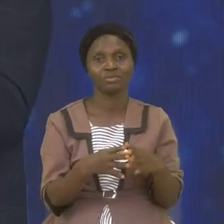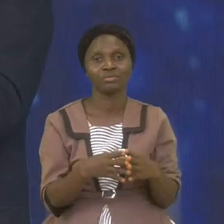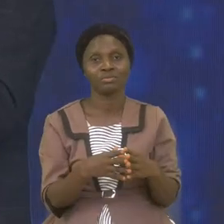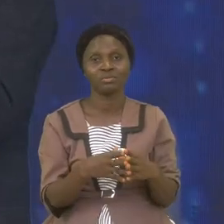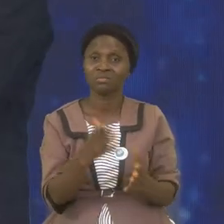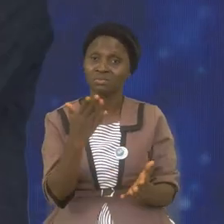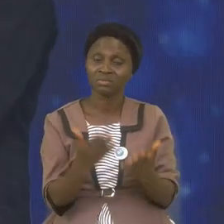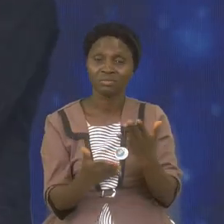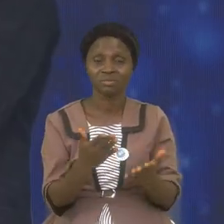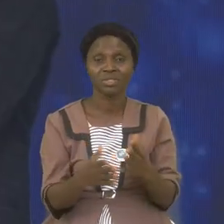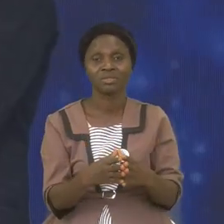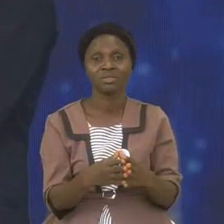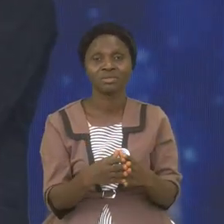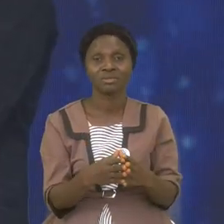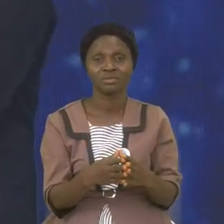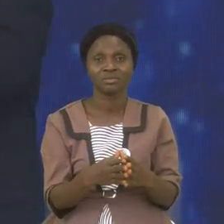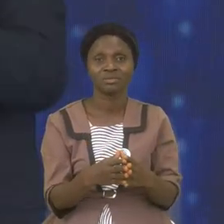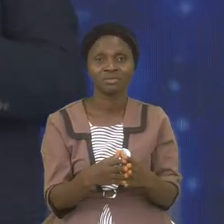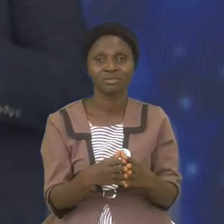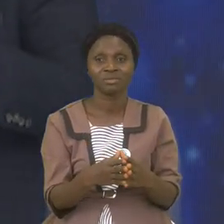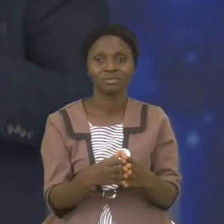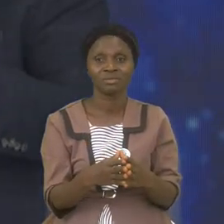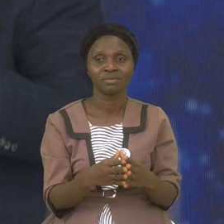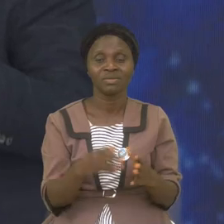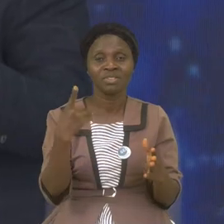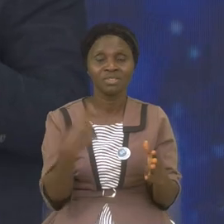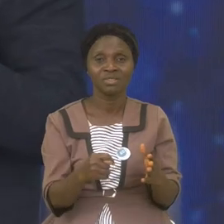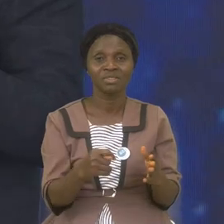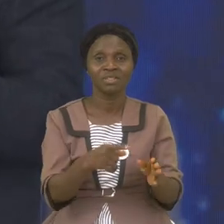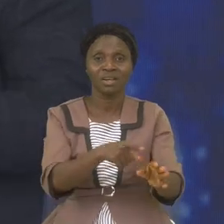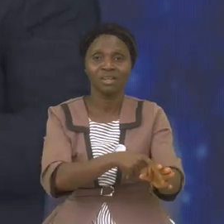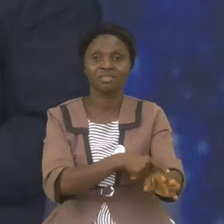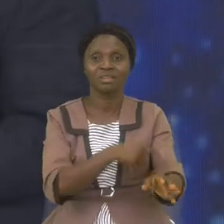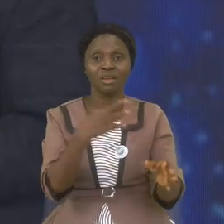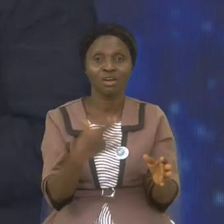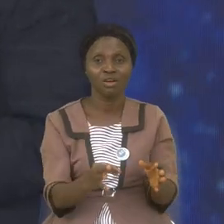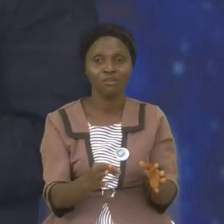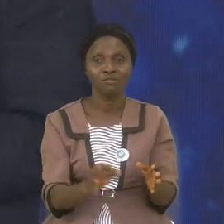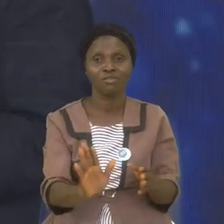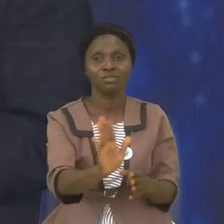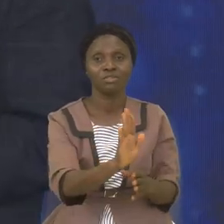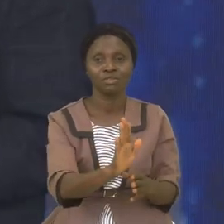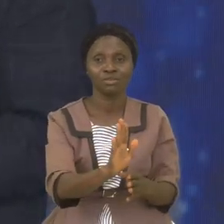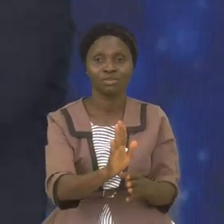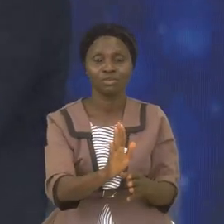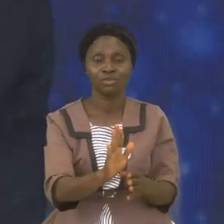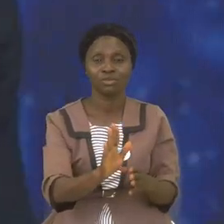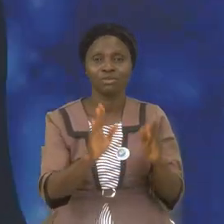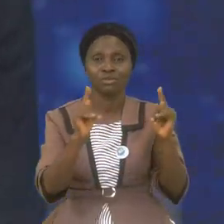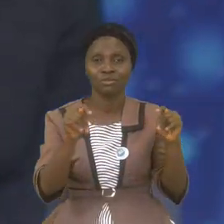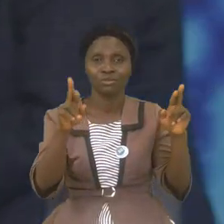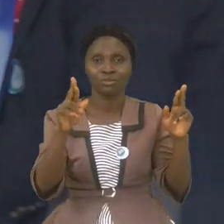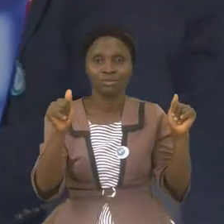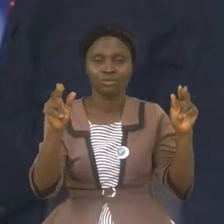the lengthening of thy tranquility, that